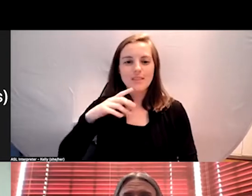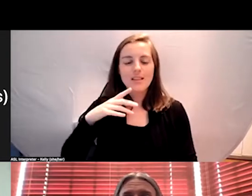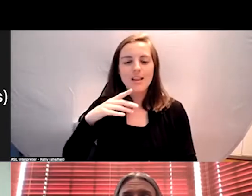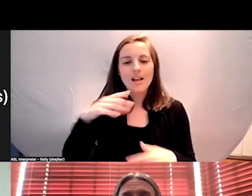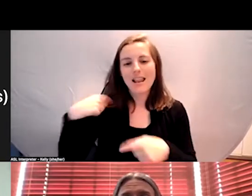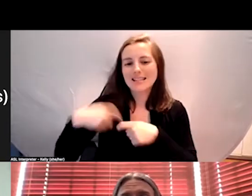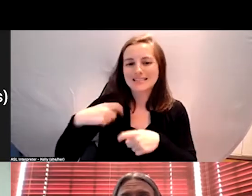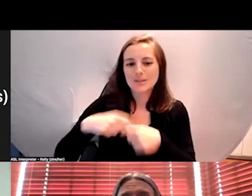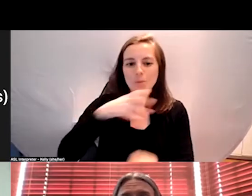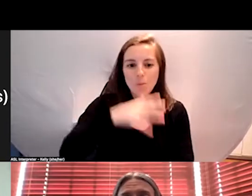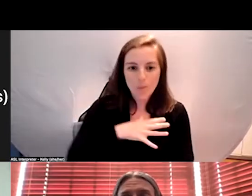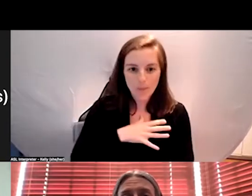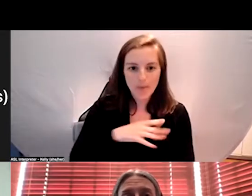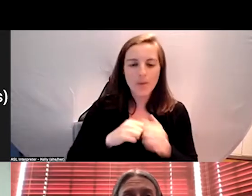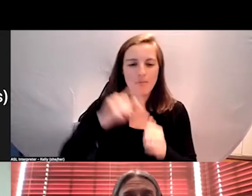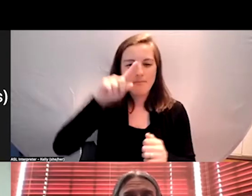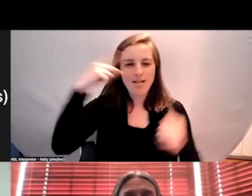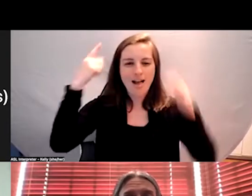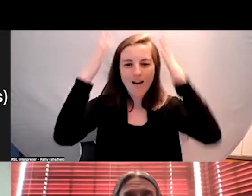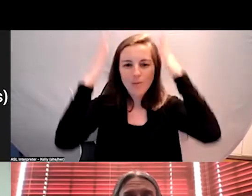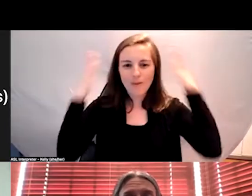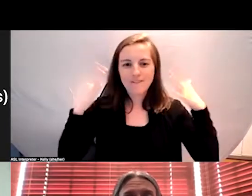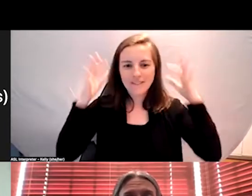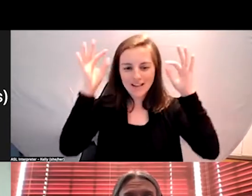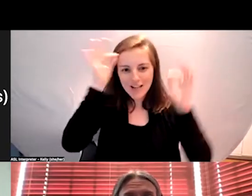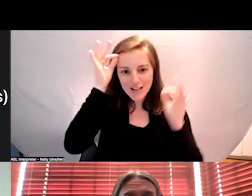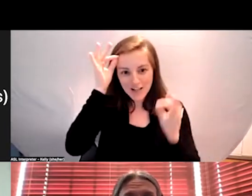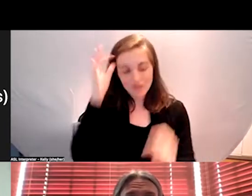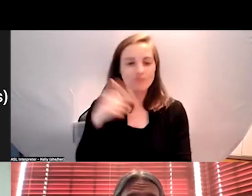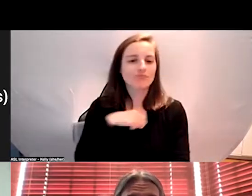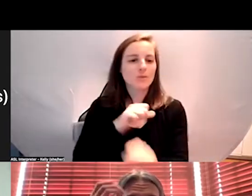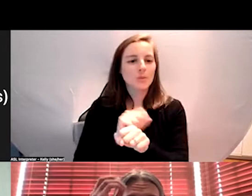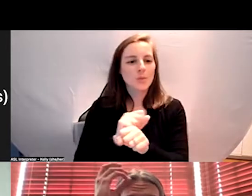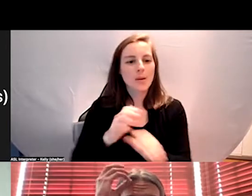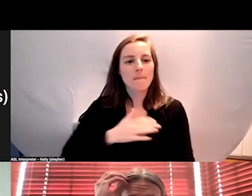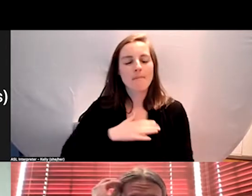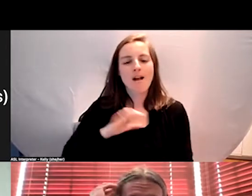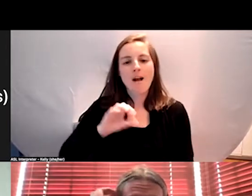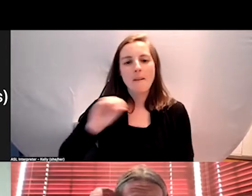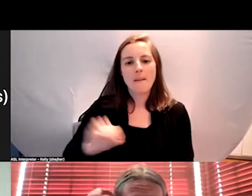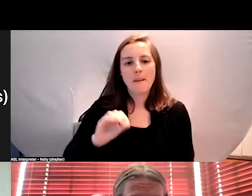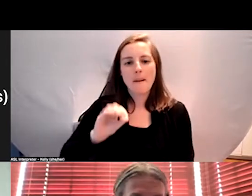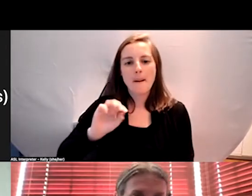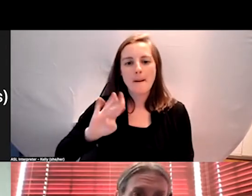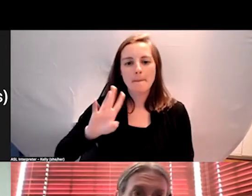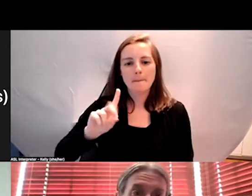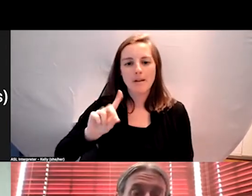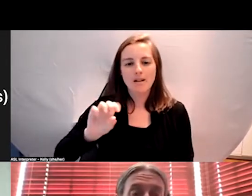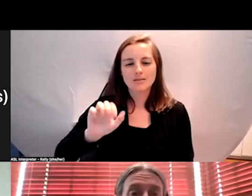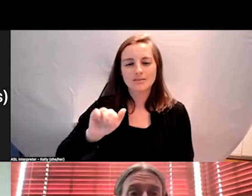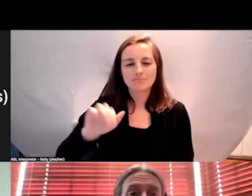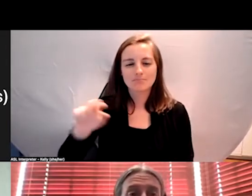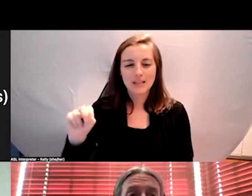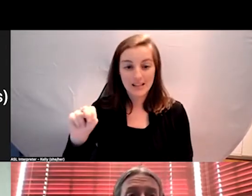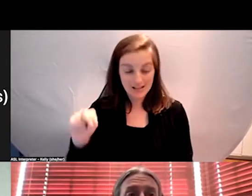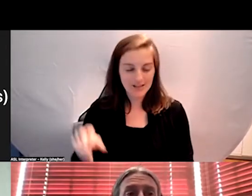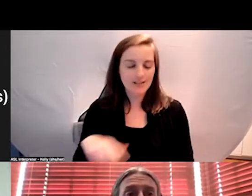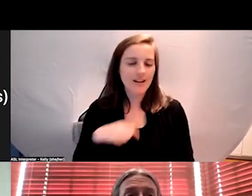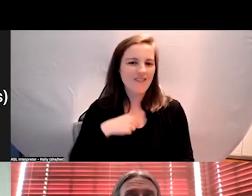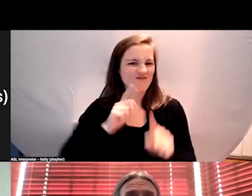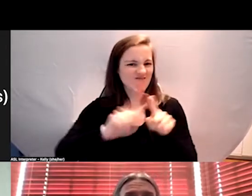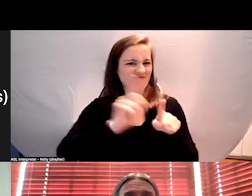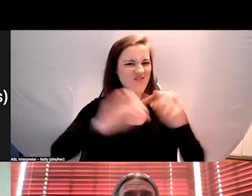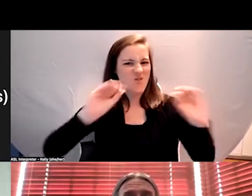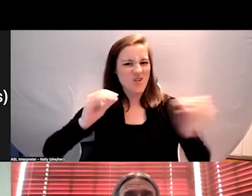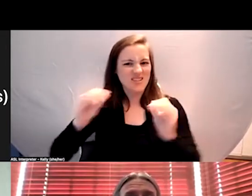virtual event in collaboration with some wonderful people from Fenway Health, Health Law Advocates, and Trans Resistance MA.